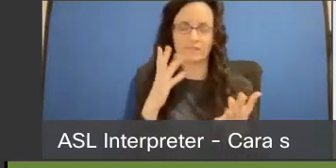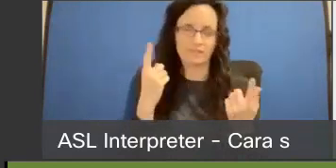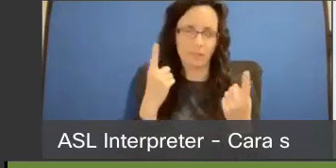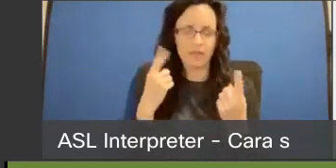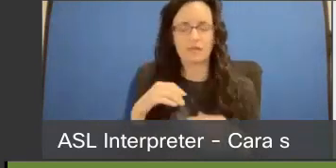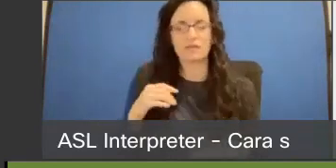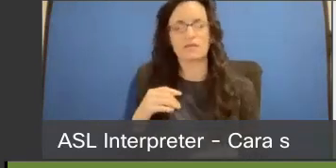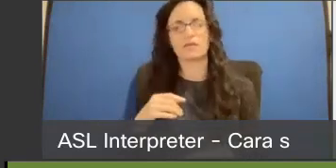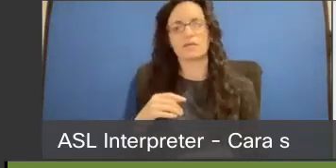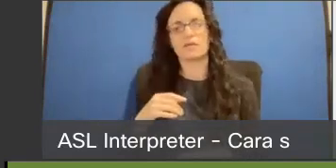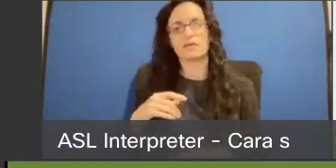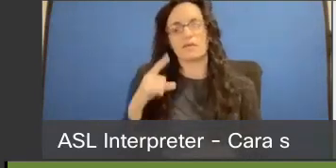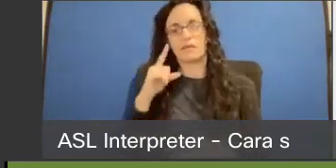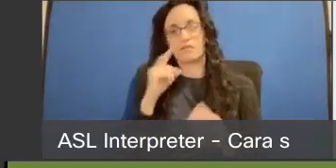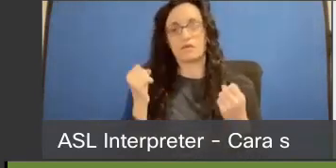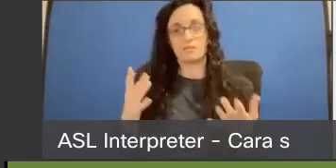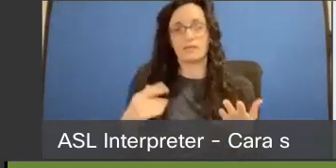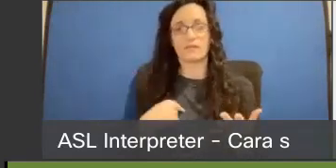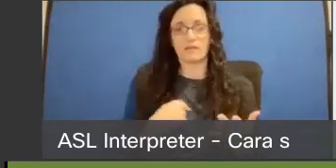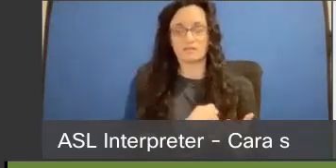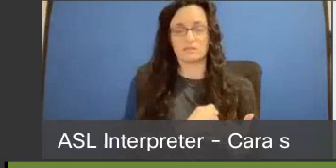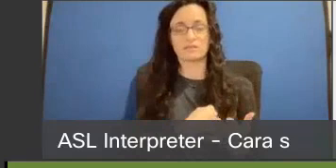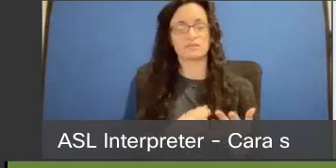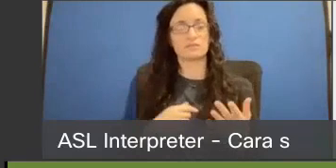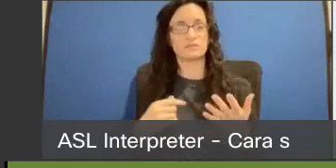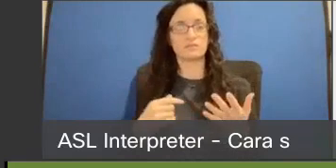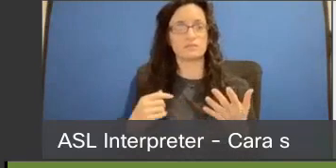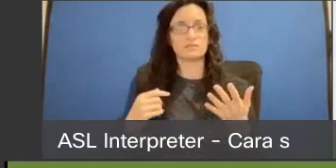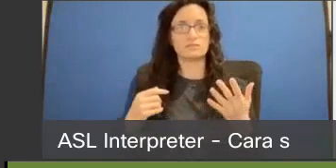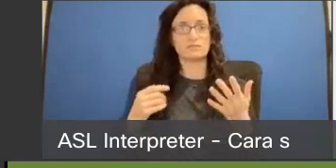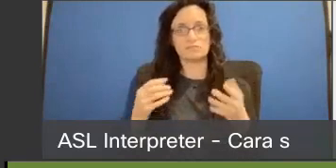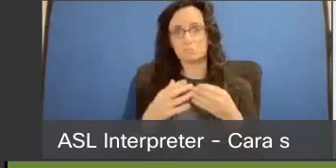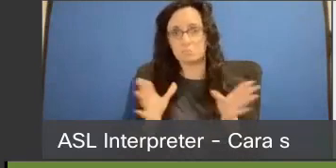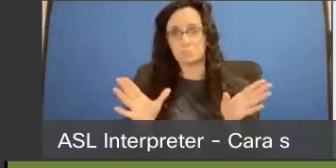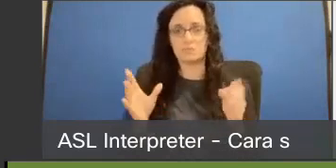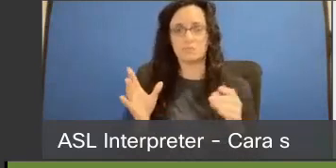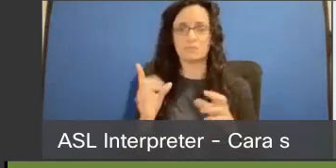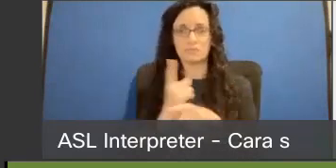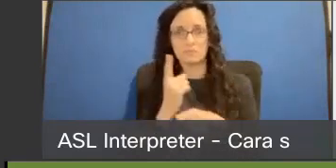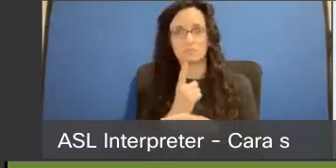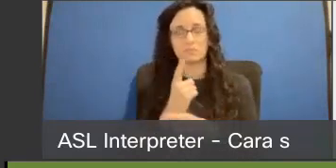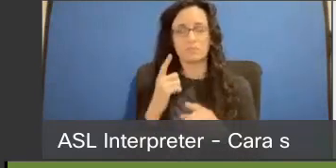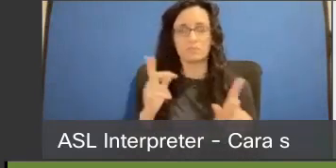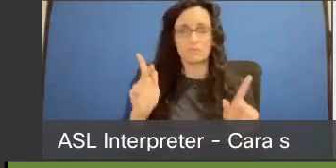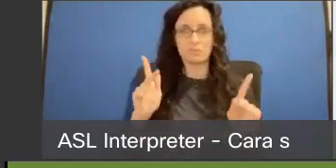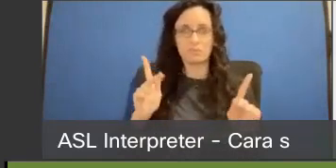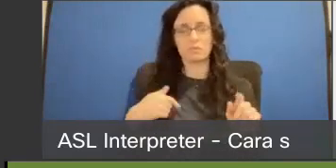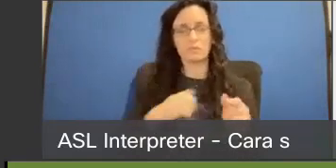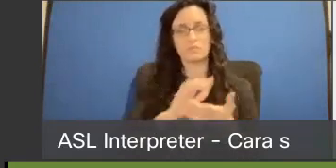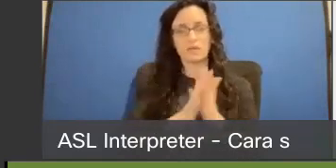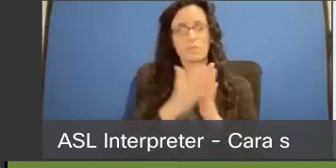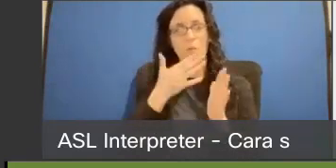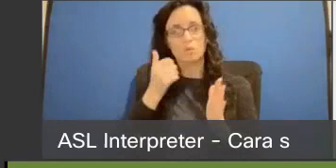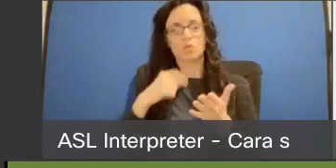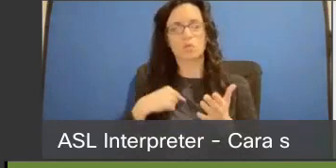think for many of us, in the general public, as we age, we kind of learn how to tolerate and know the sort